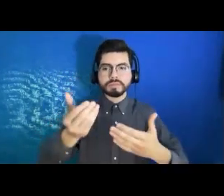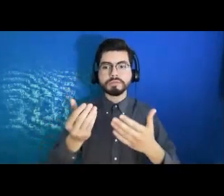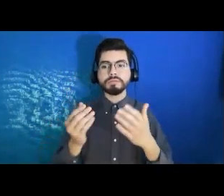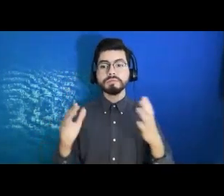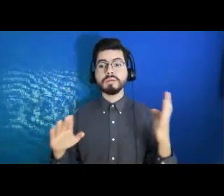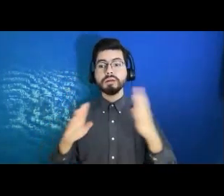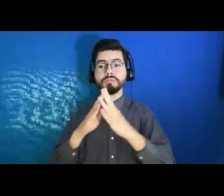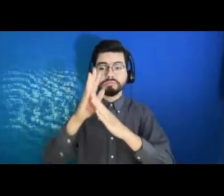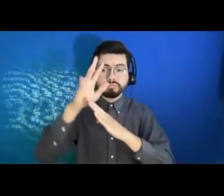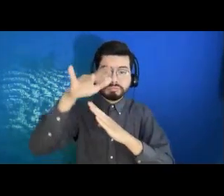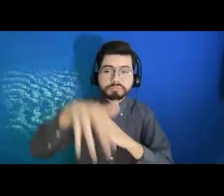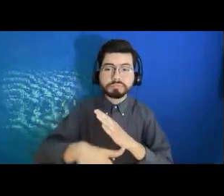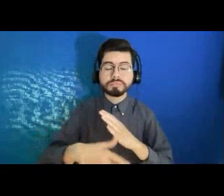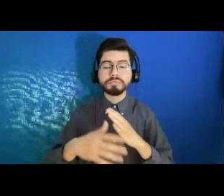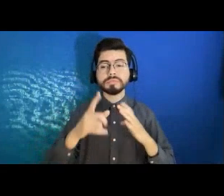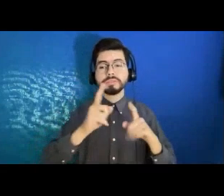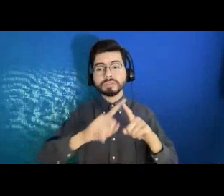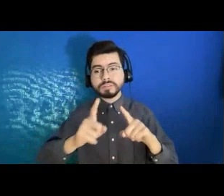seen in Yellowstone.